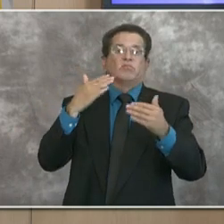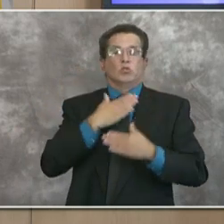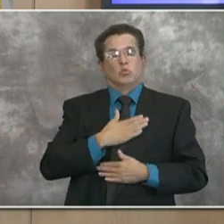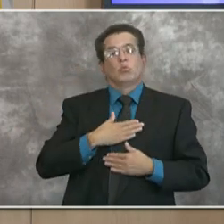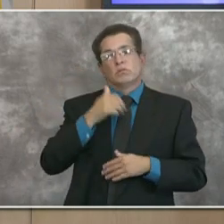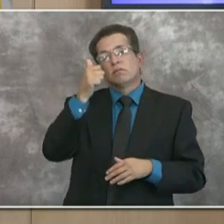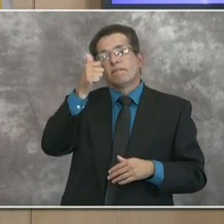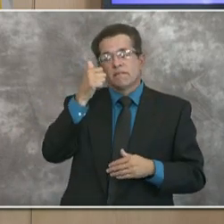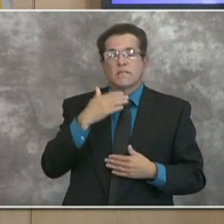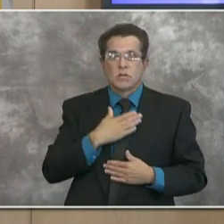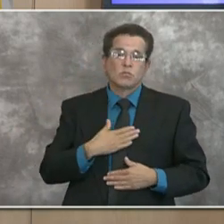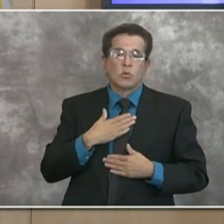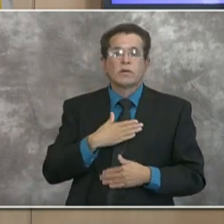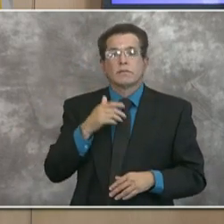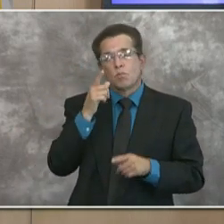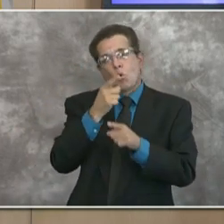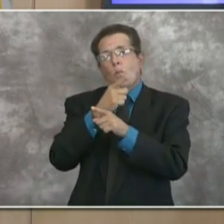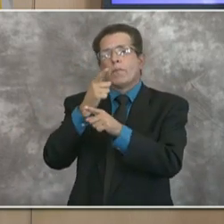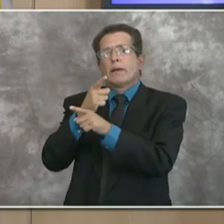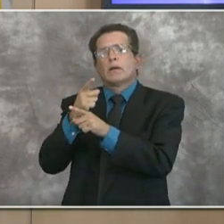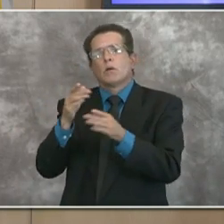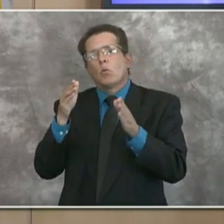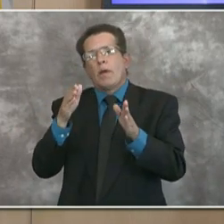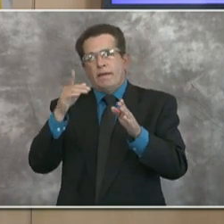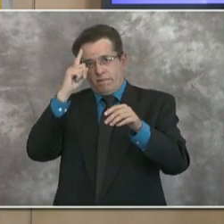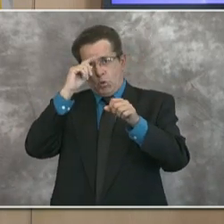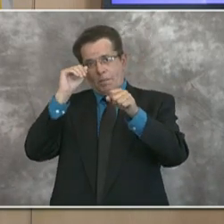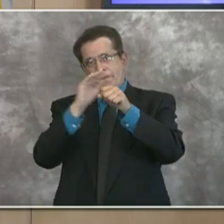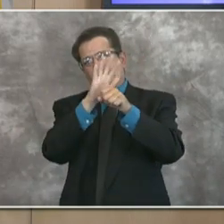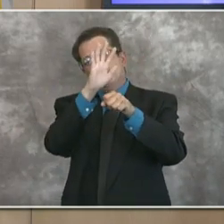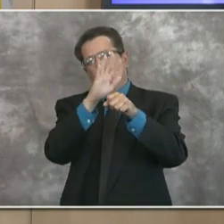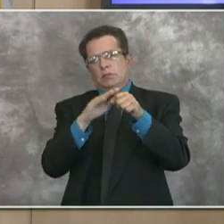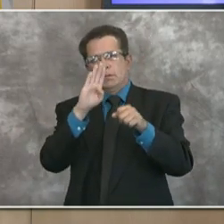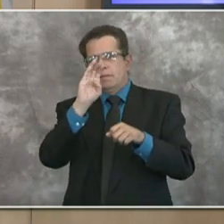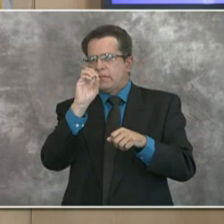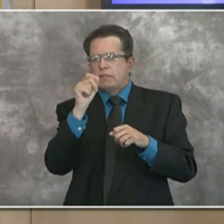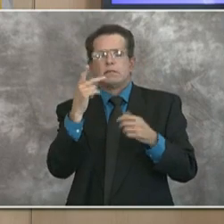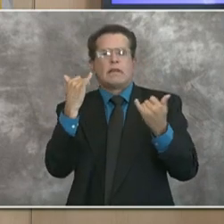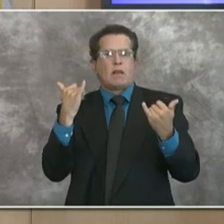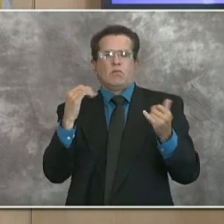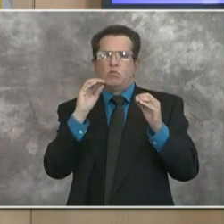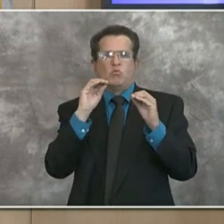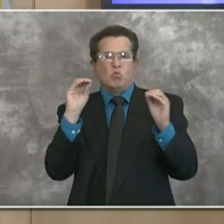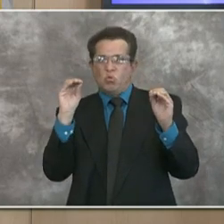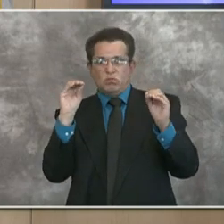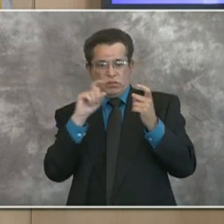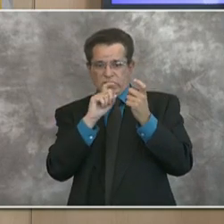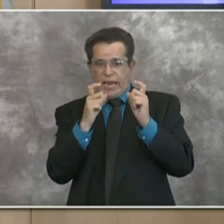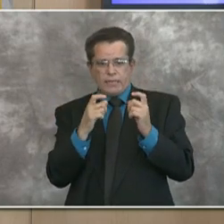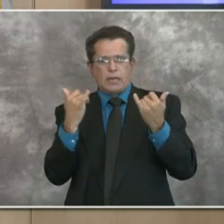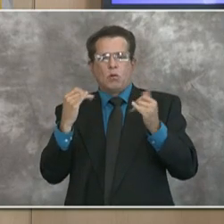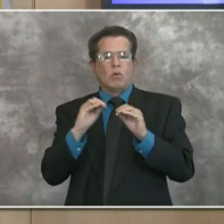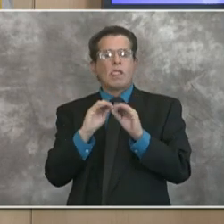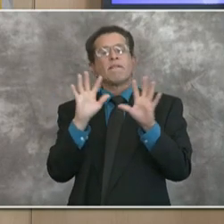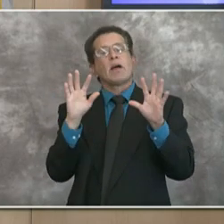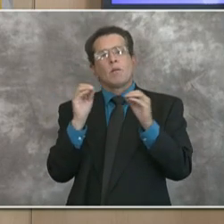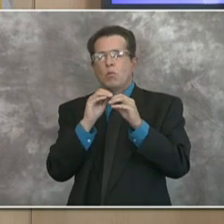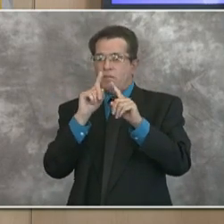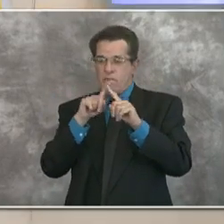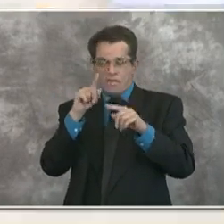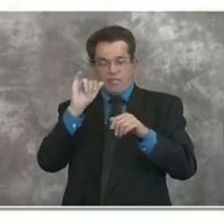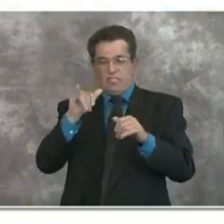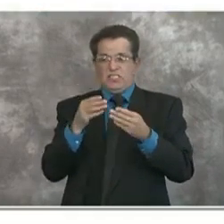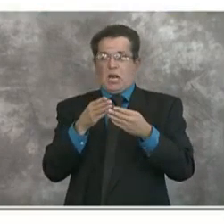in the appropriate way. When it comes to beaches, we've made very little changes, a few modest clarifications, but the general situation